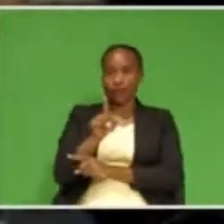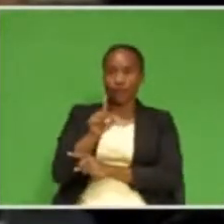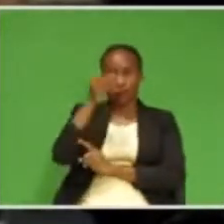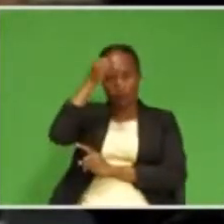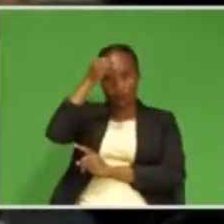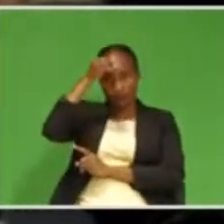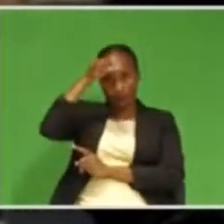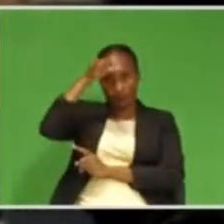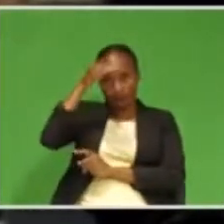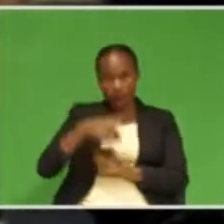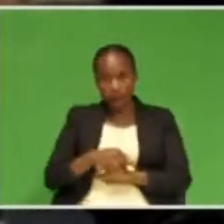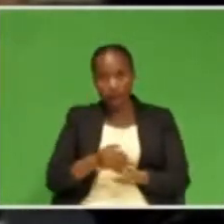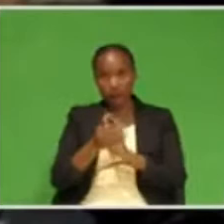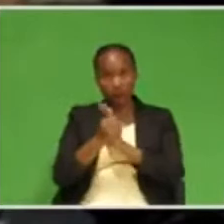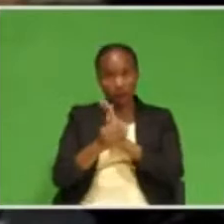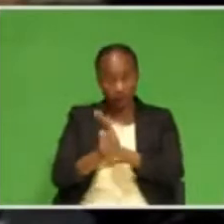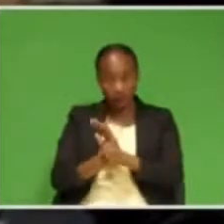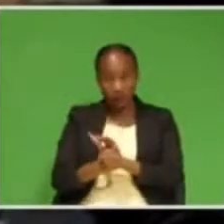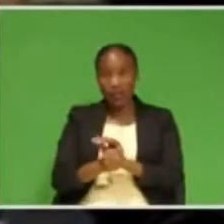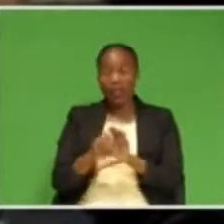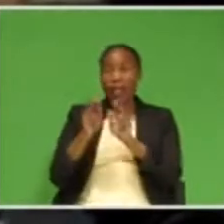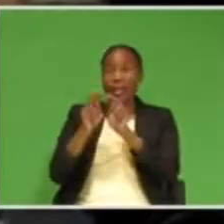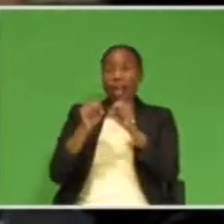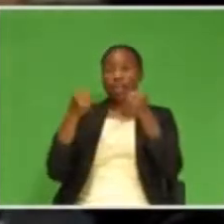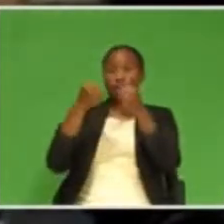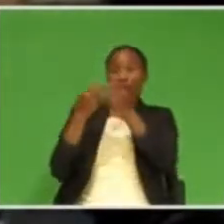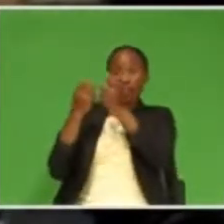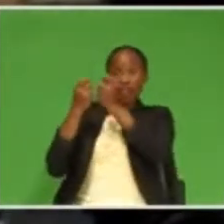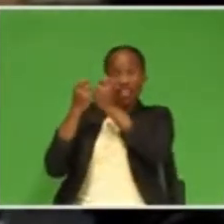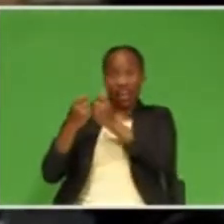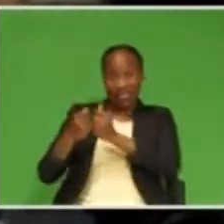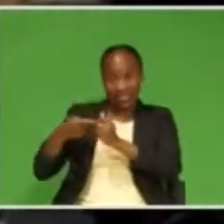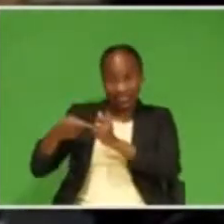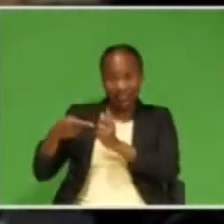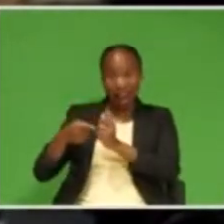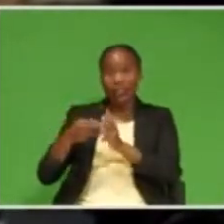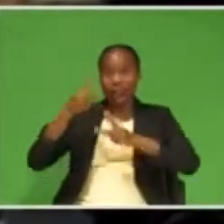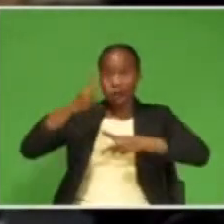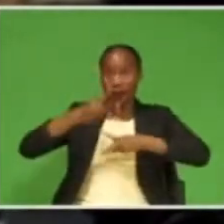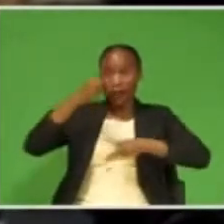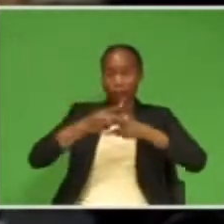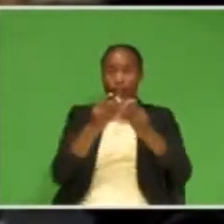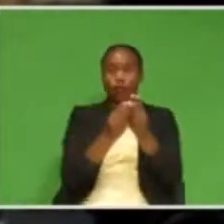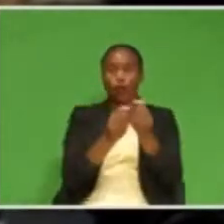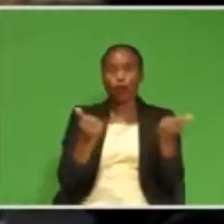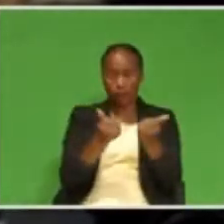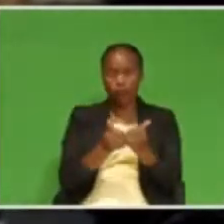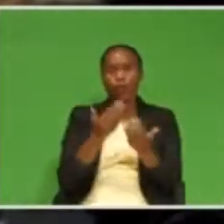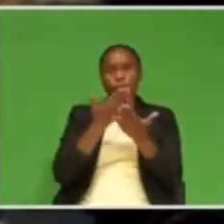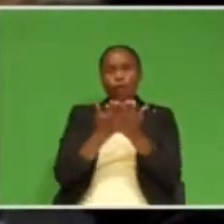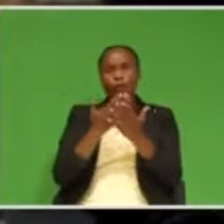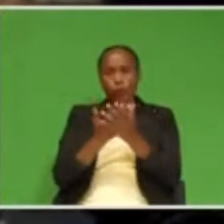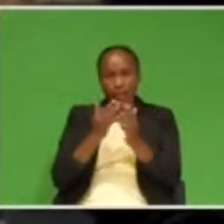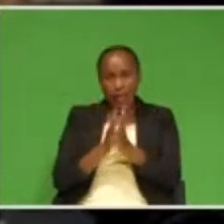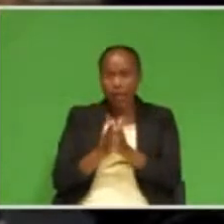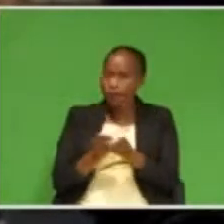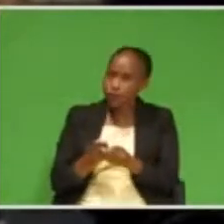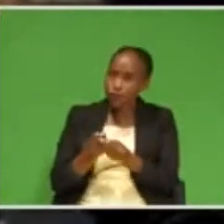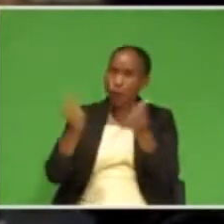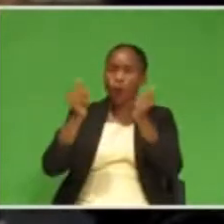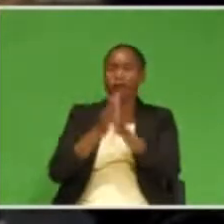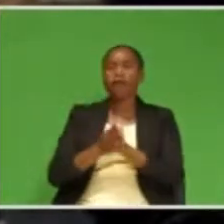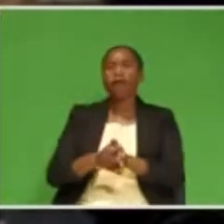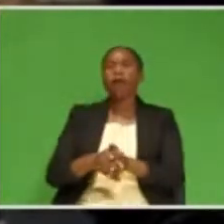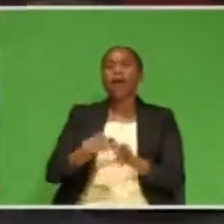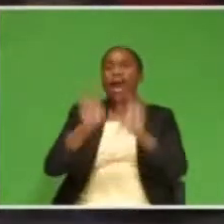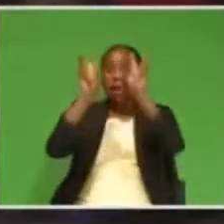National Treasury is finalizing a solution to address Eskom's 400 billion rand